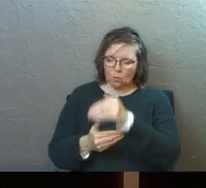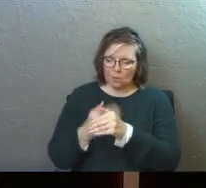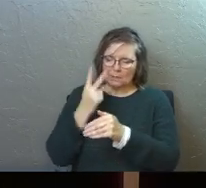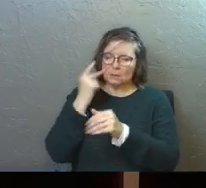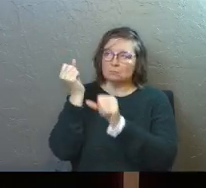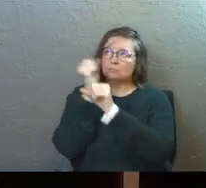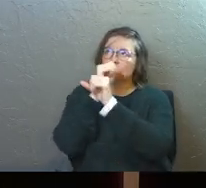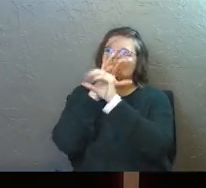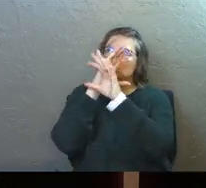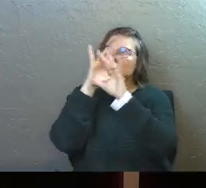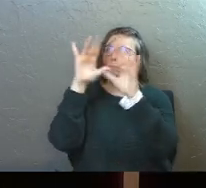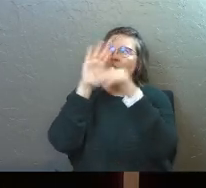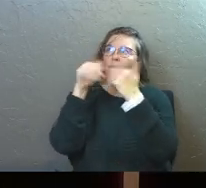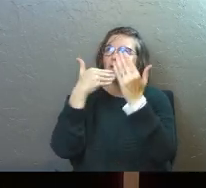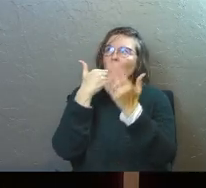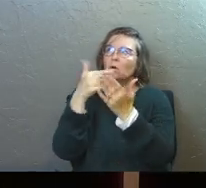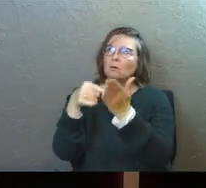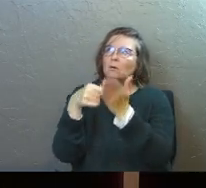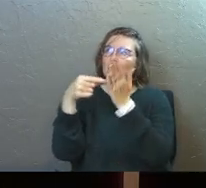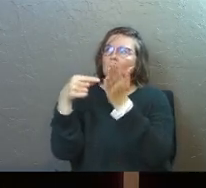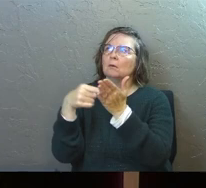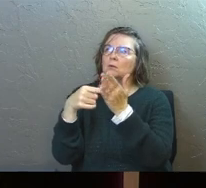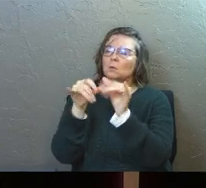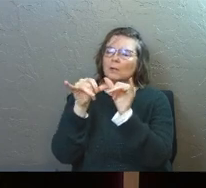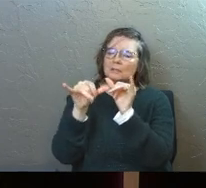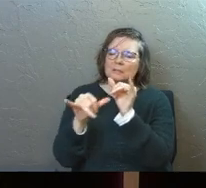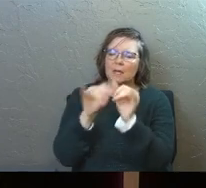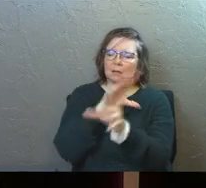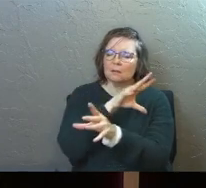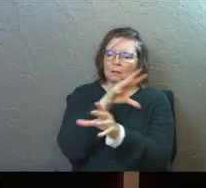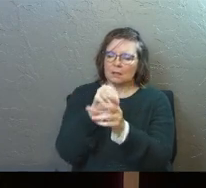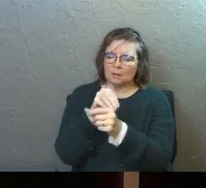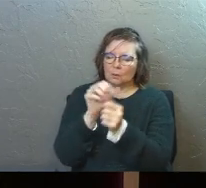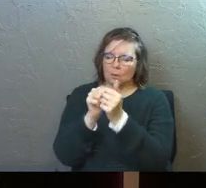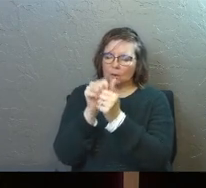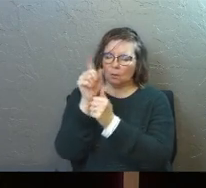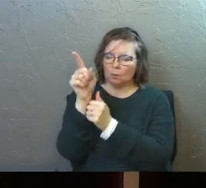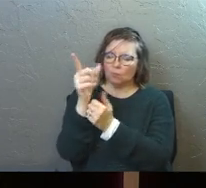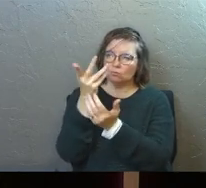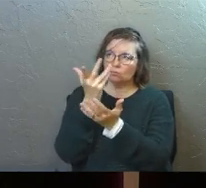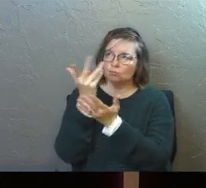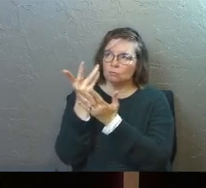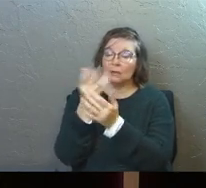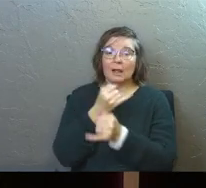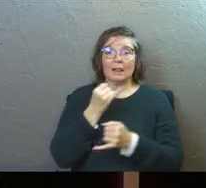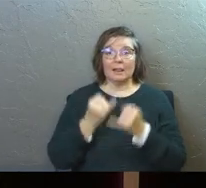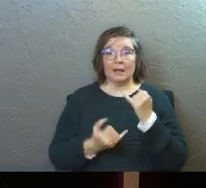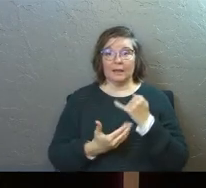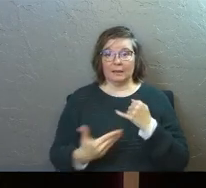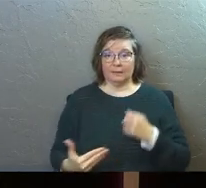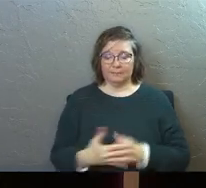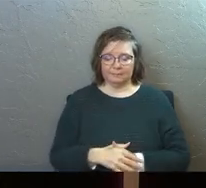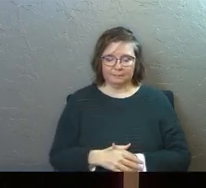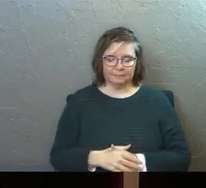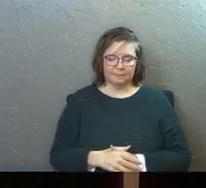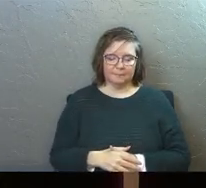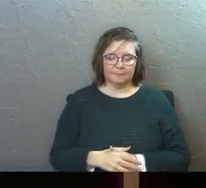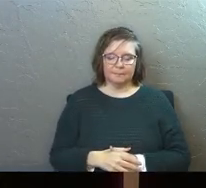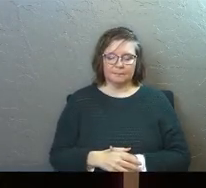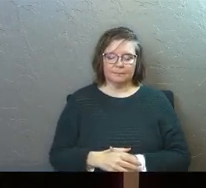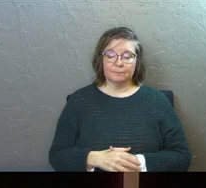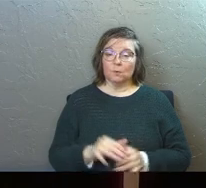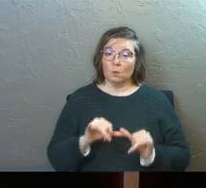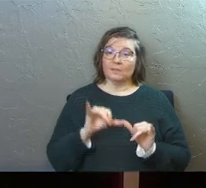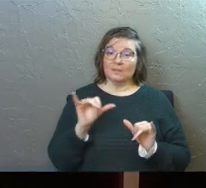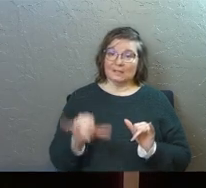bigger picture of all that is good so that I can stay in it with you. Last thing, we